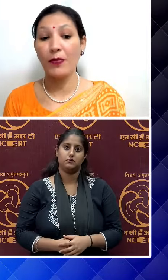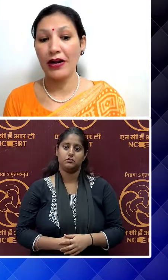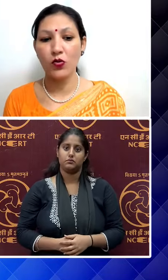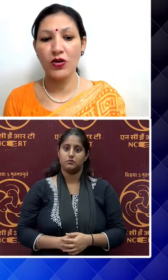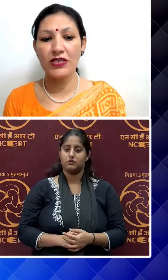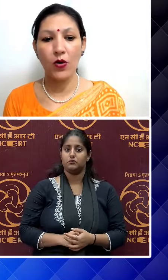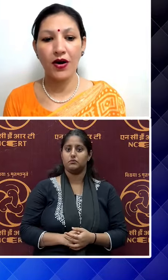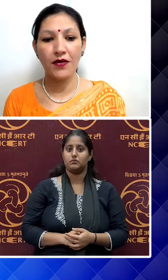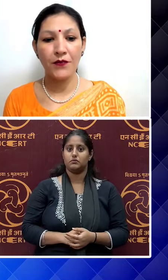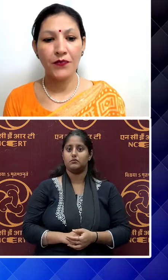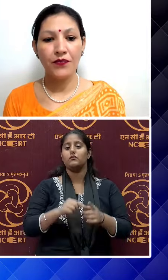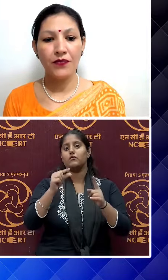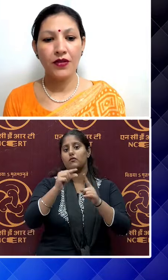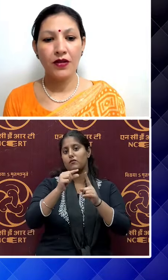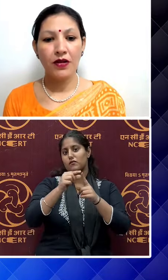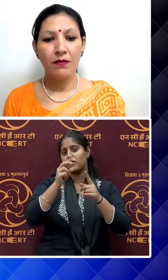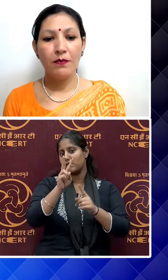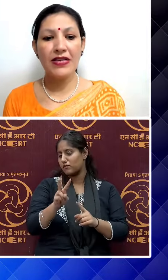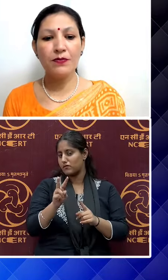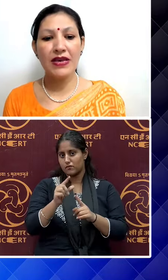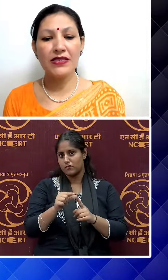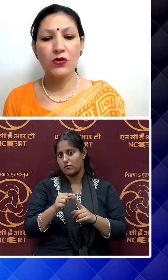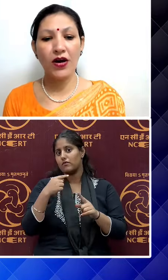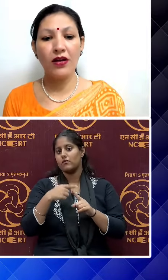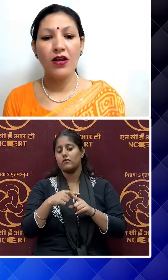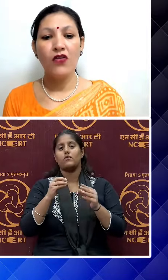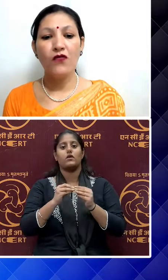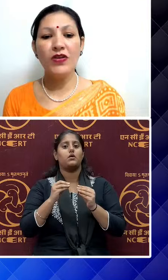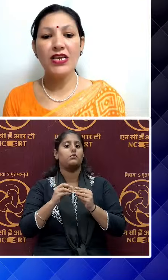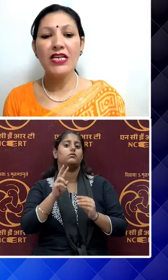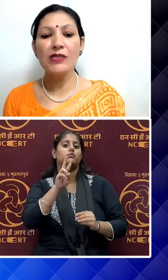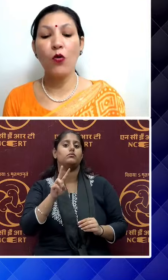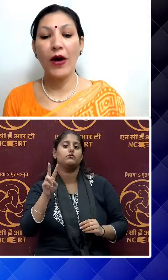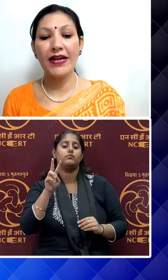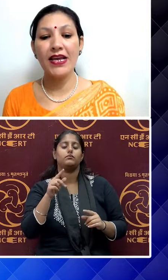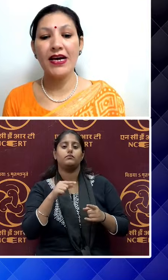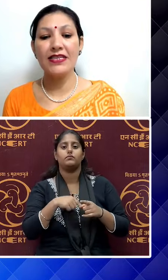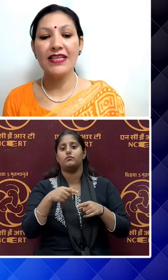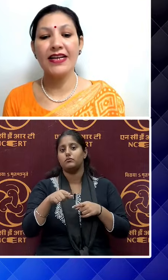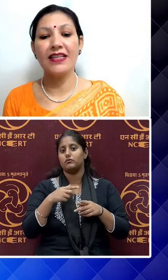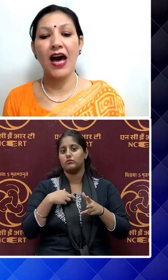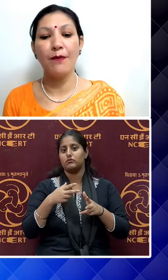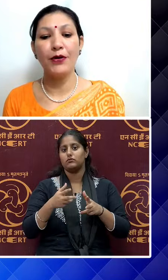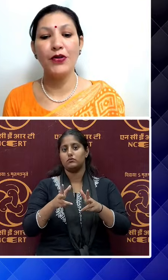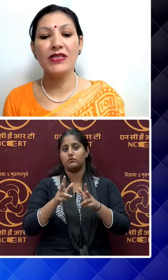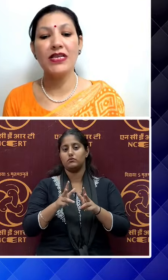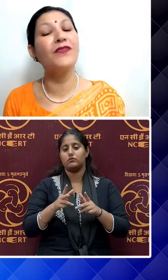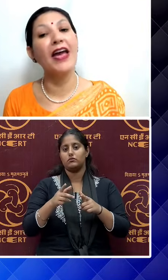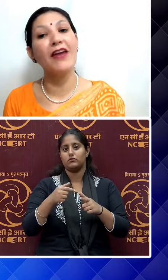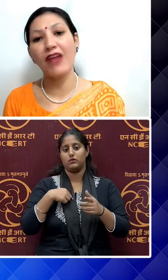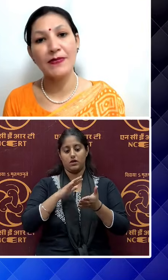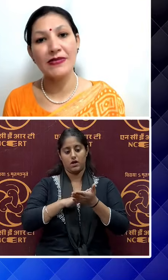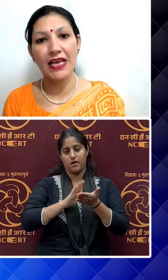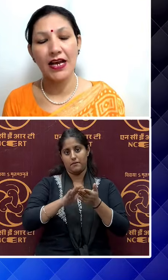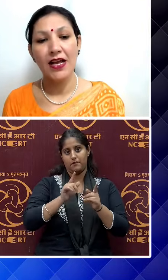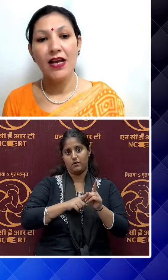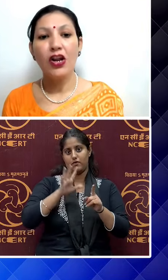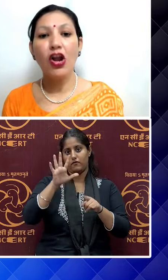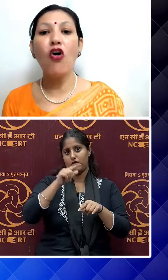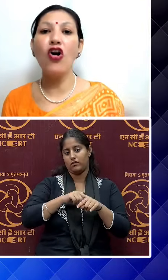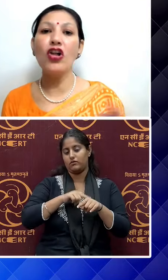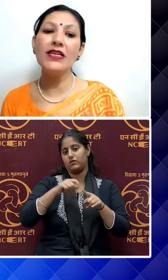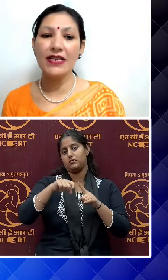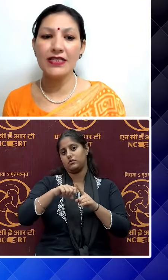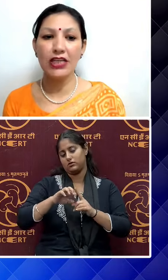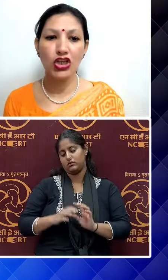of perpendicular square plus base square, which is providing us that the hypotenuse is 5 times k.